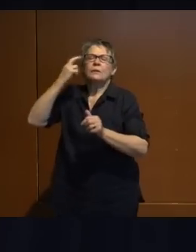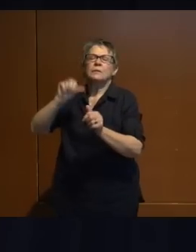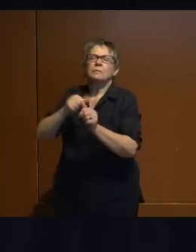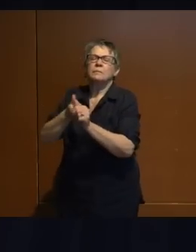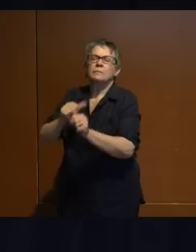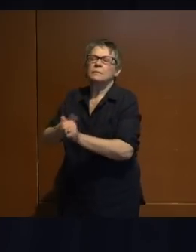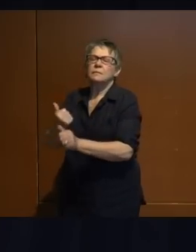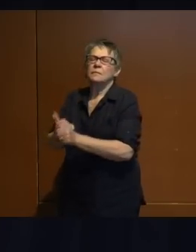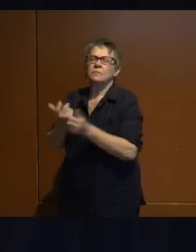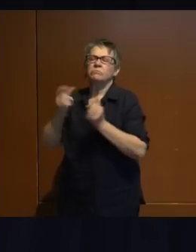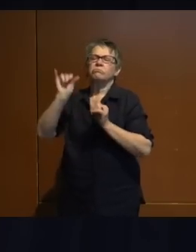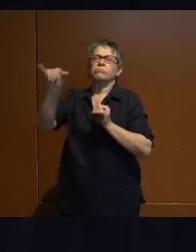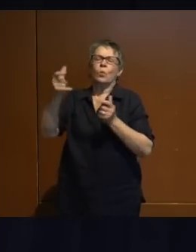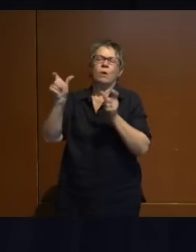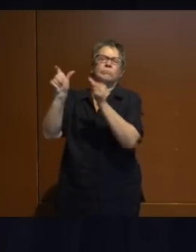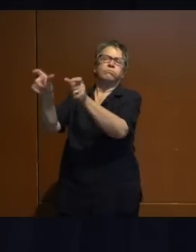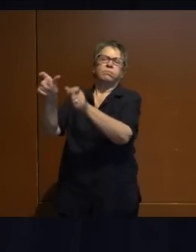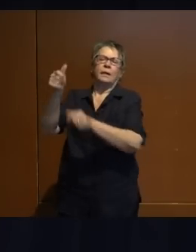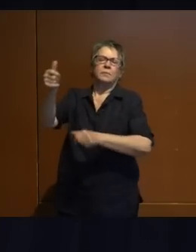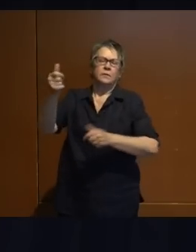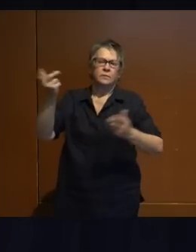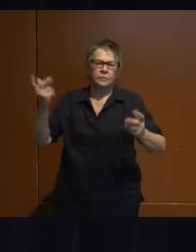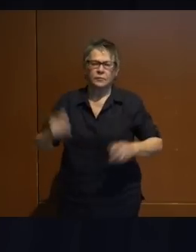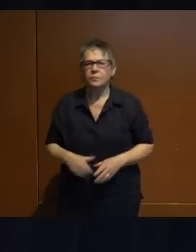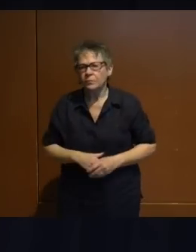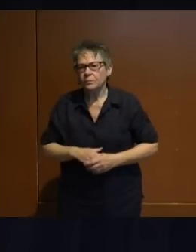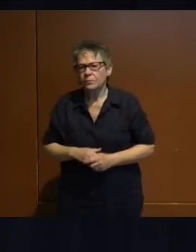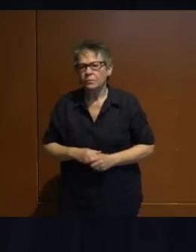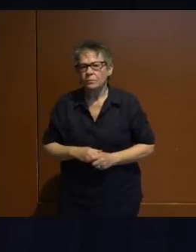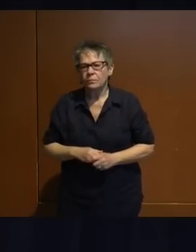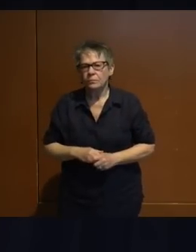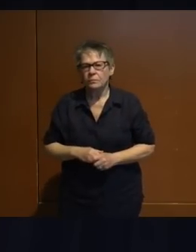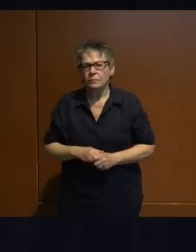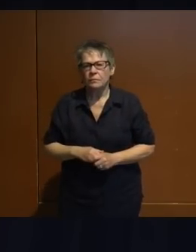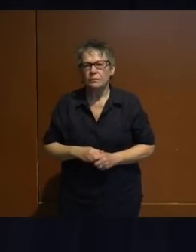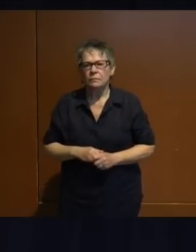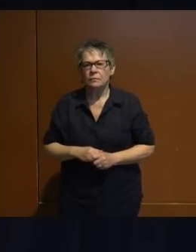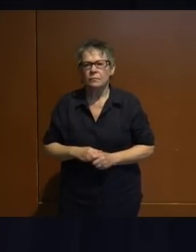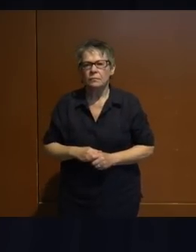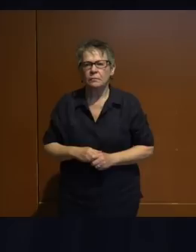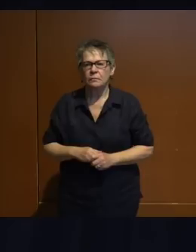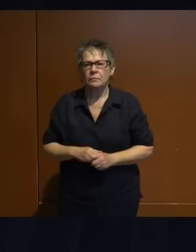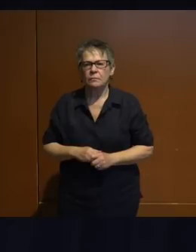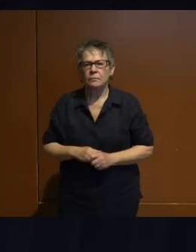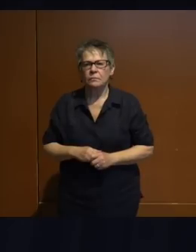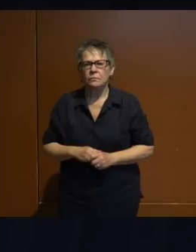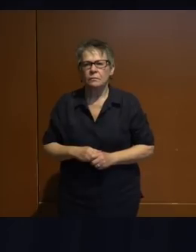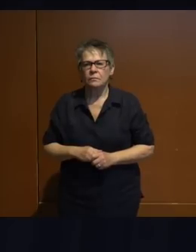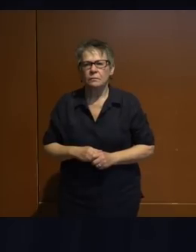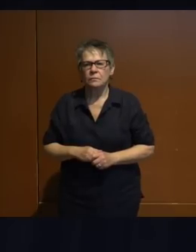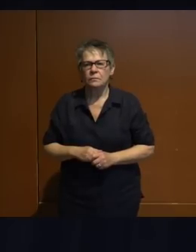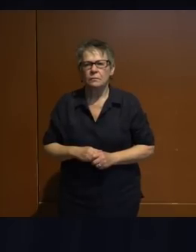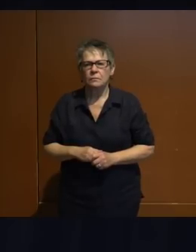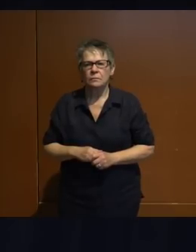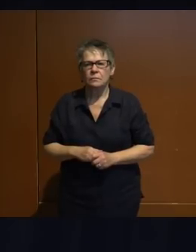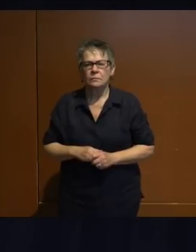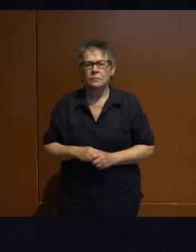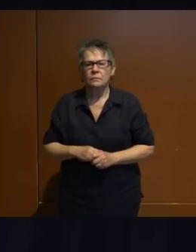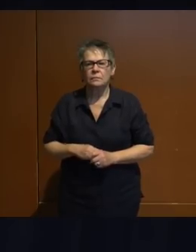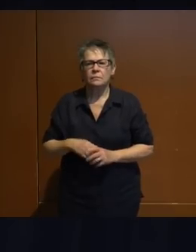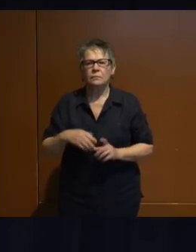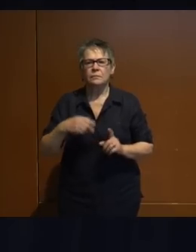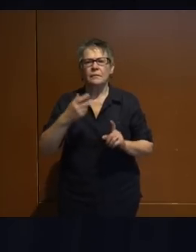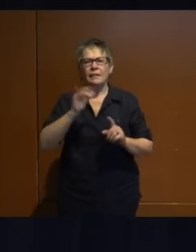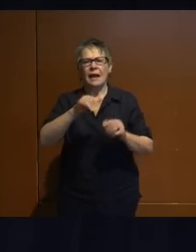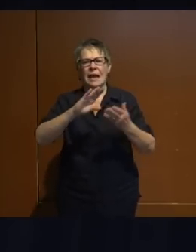in Harrington Park where a male subject was arrested for driving under the influence. He was charged with eluding, obstruction, and driving under the